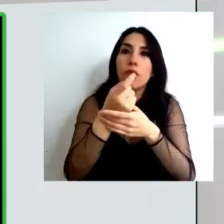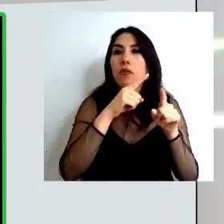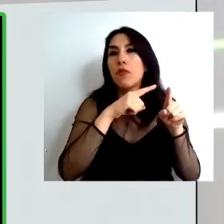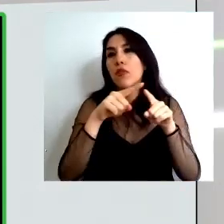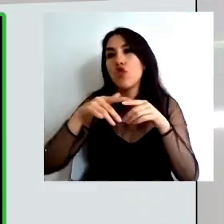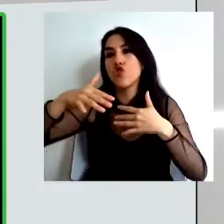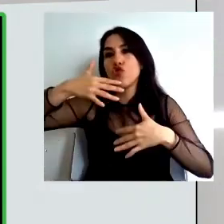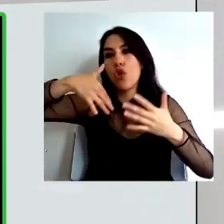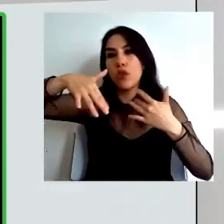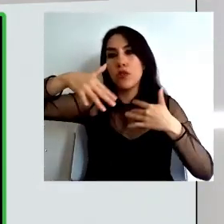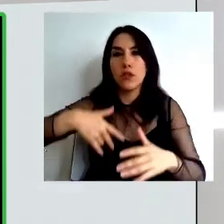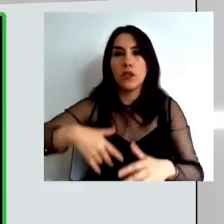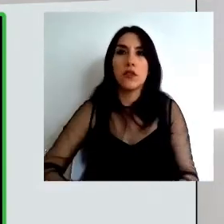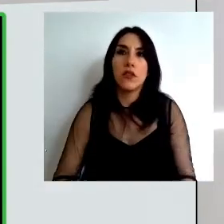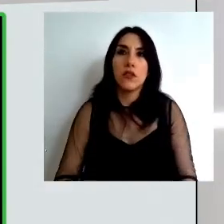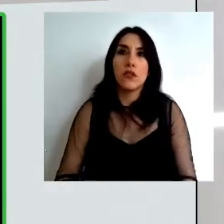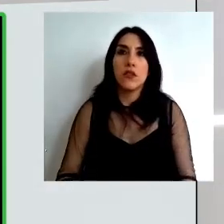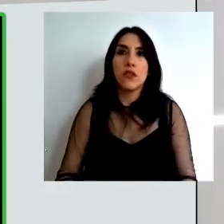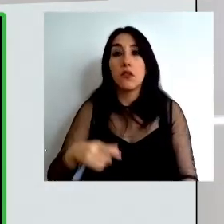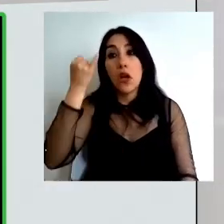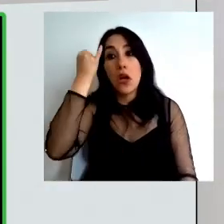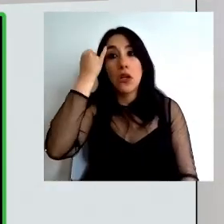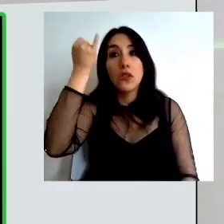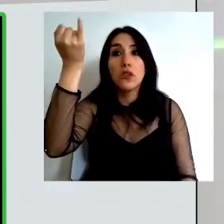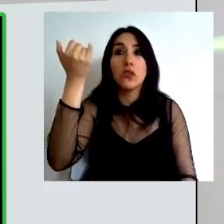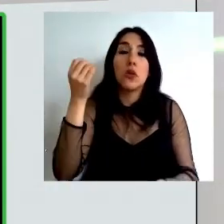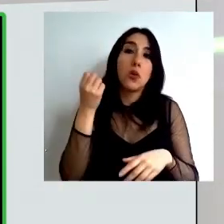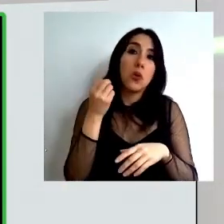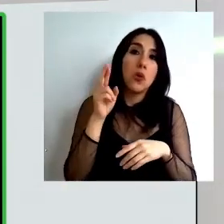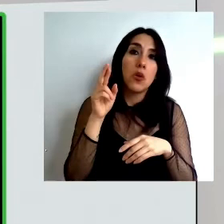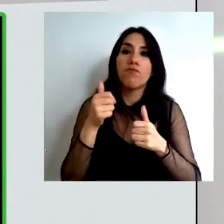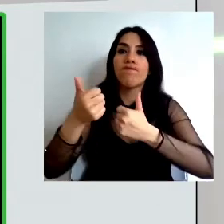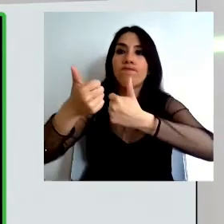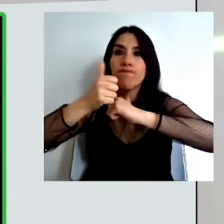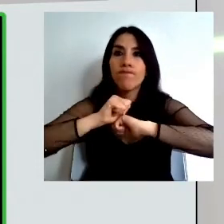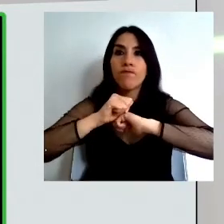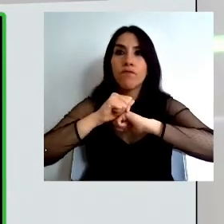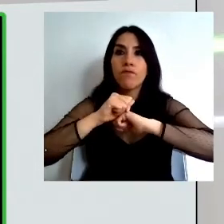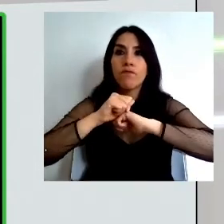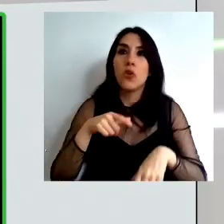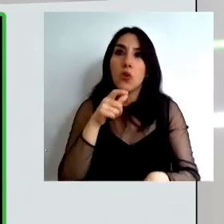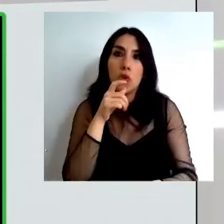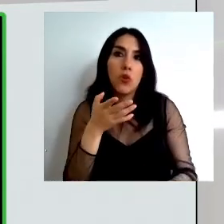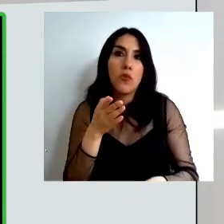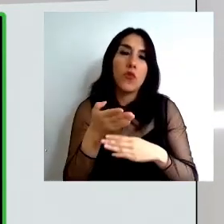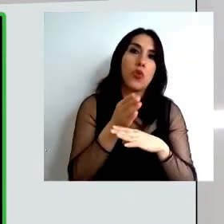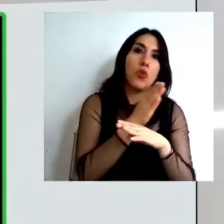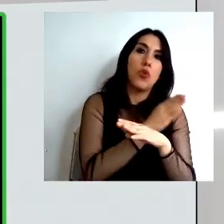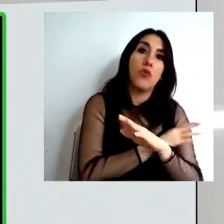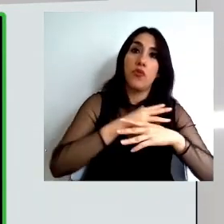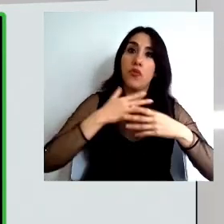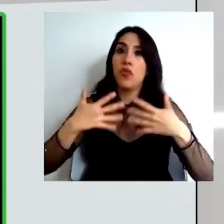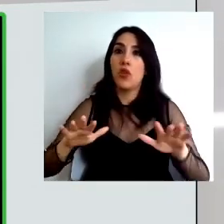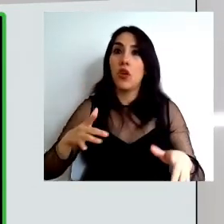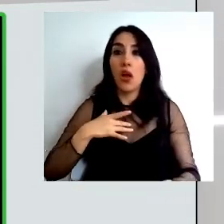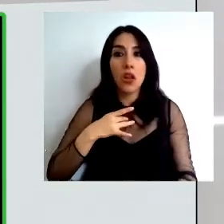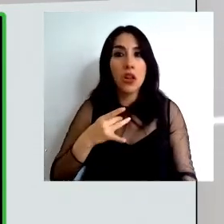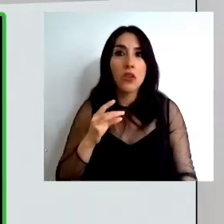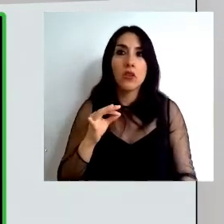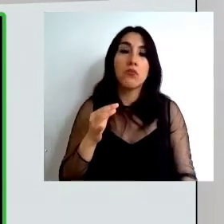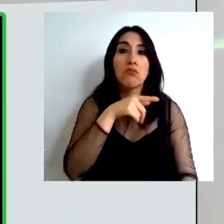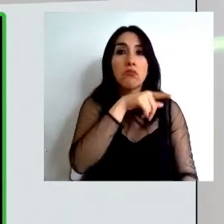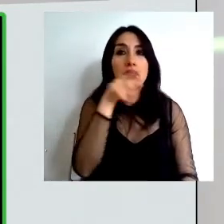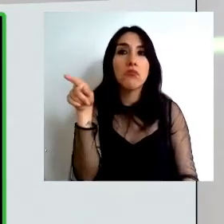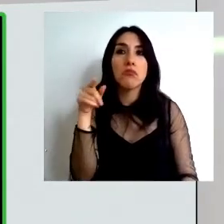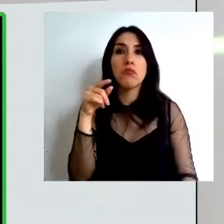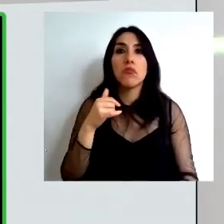just, before we finish, invite you, if you can, to join again the Slido, the poll,